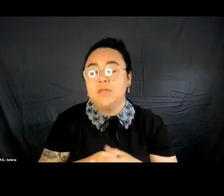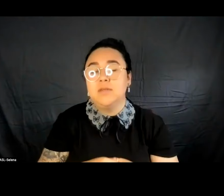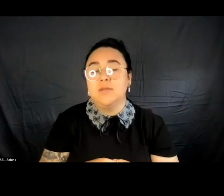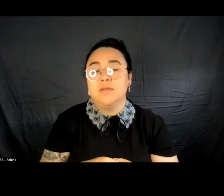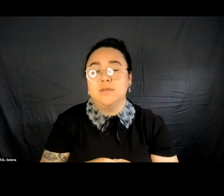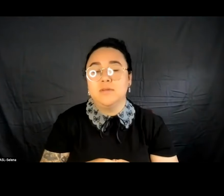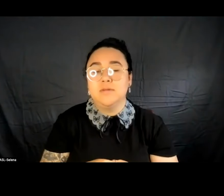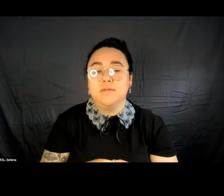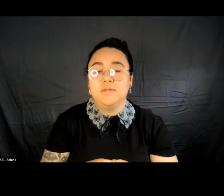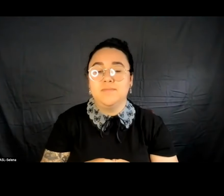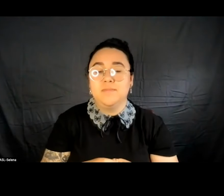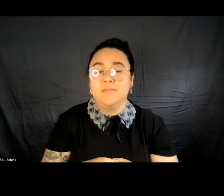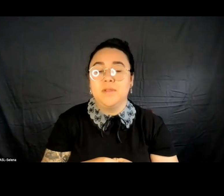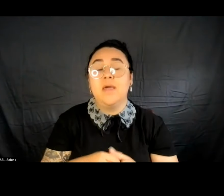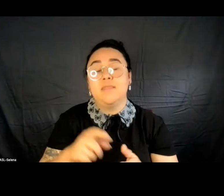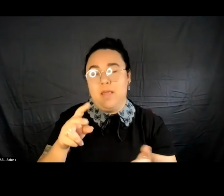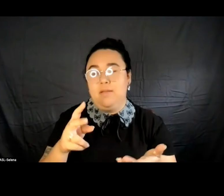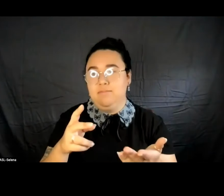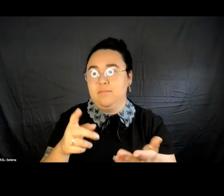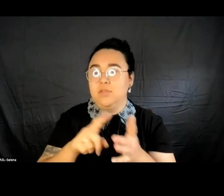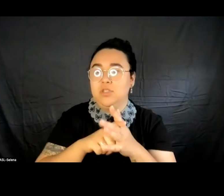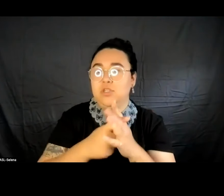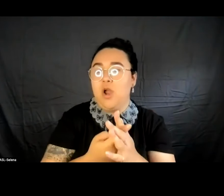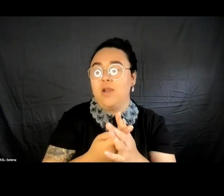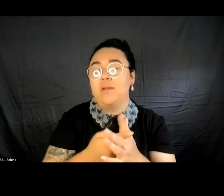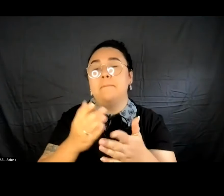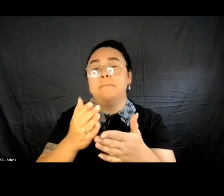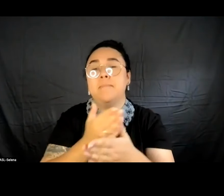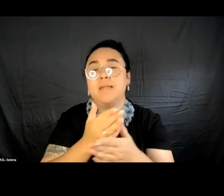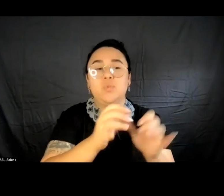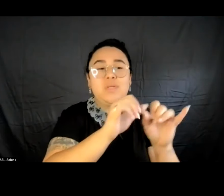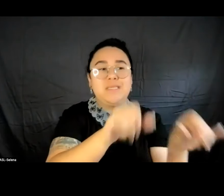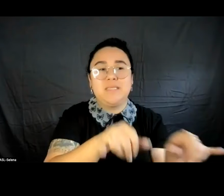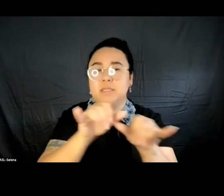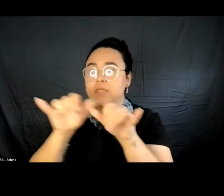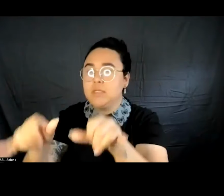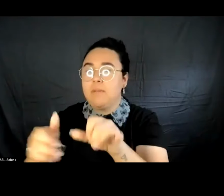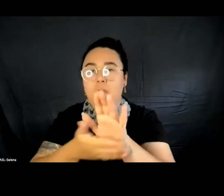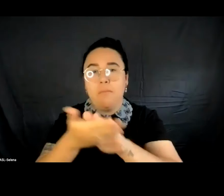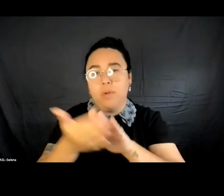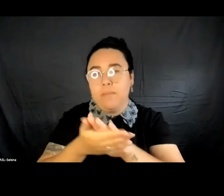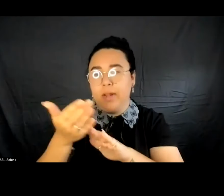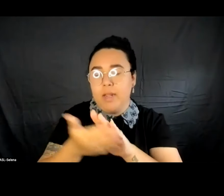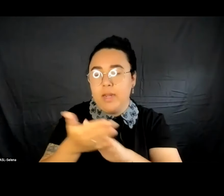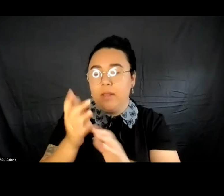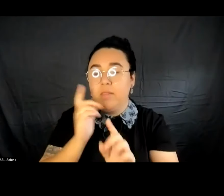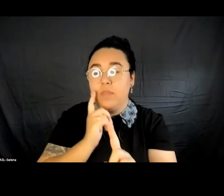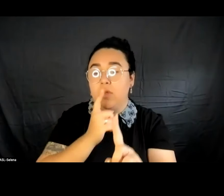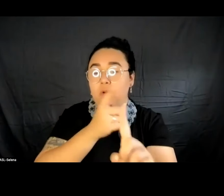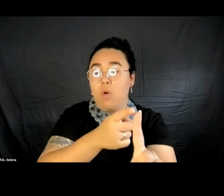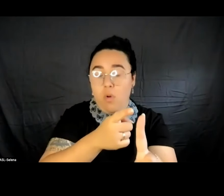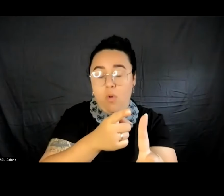of interoperability, which is a project that I've been involved in now for the last 2 years, which essentially the goal is